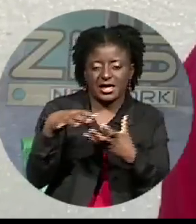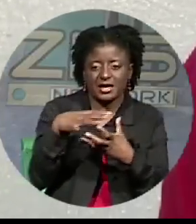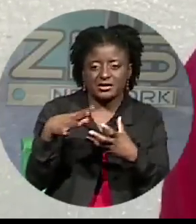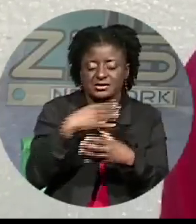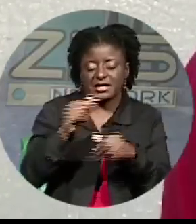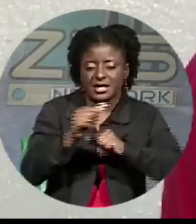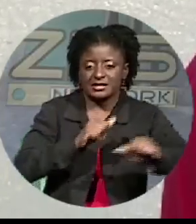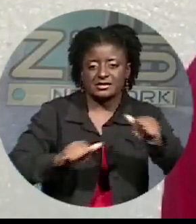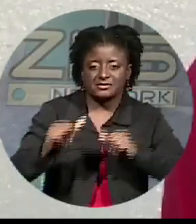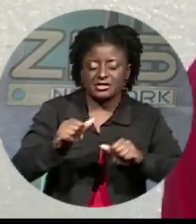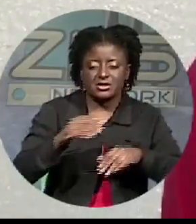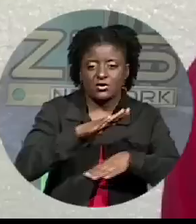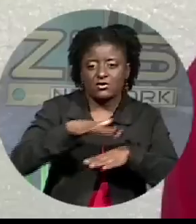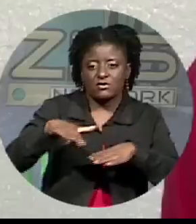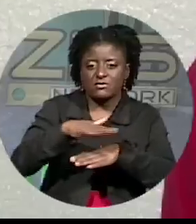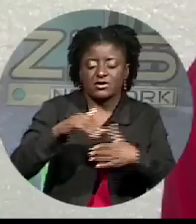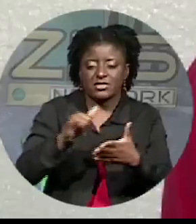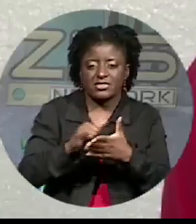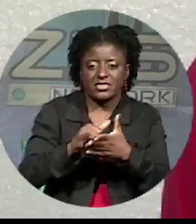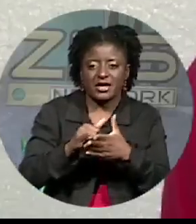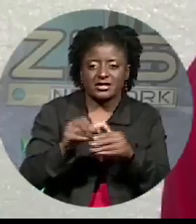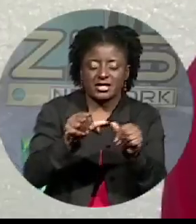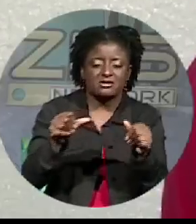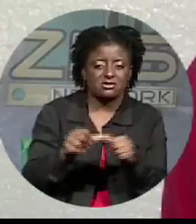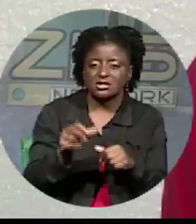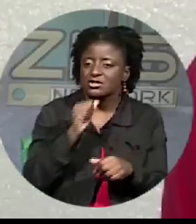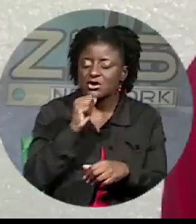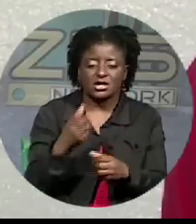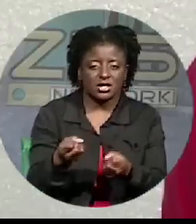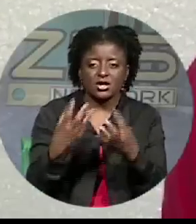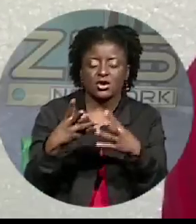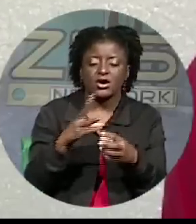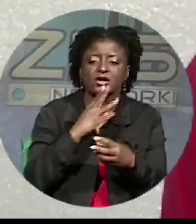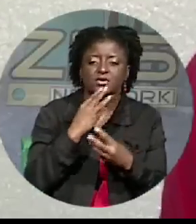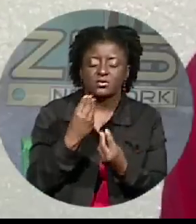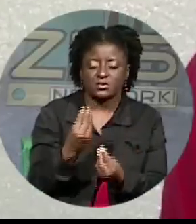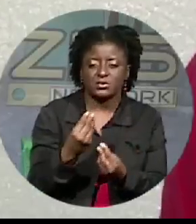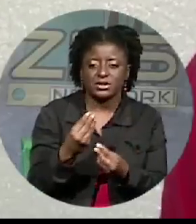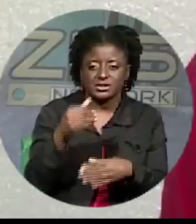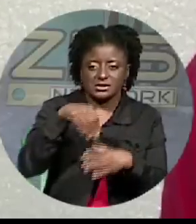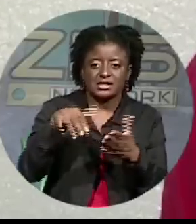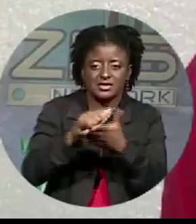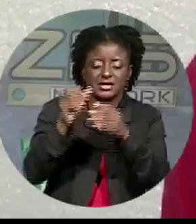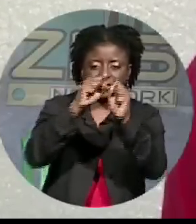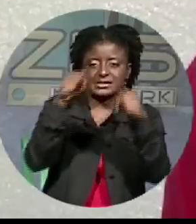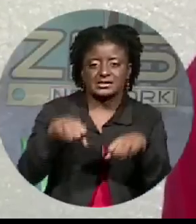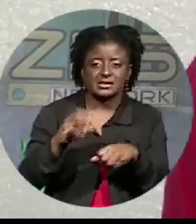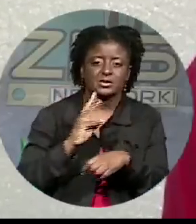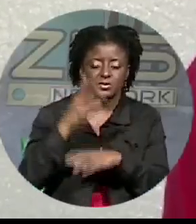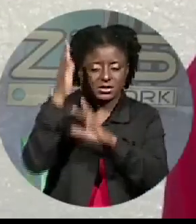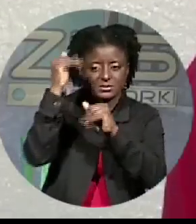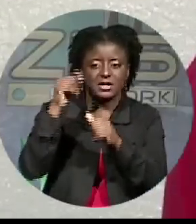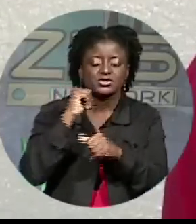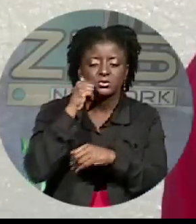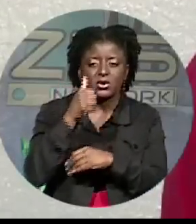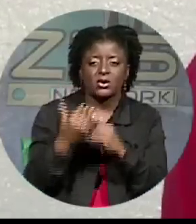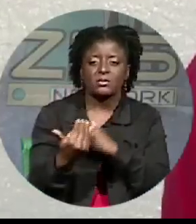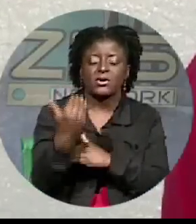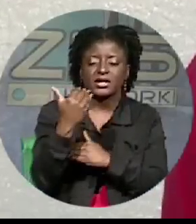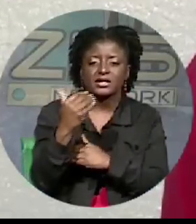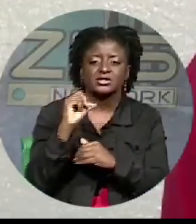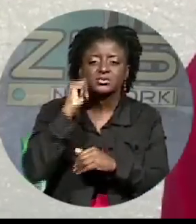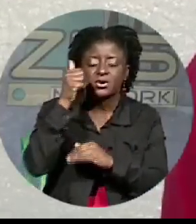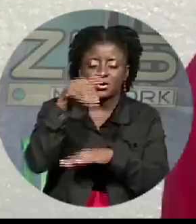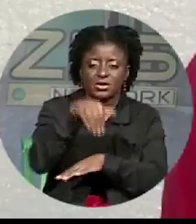this point in time, it has fizzled out a great lot and not much precipitation in its system. We expect tomorrow morning, tomorrow